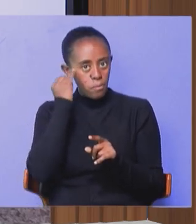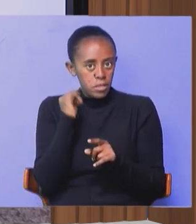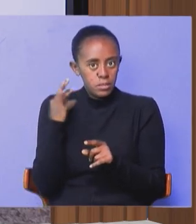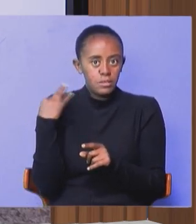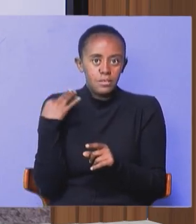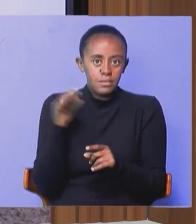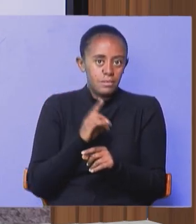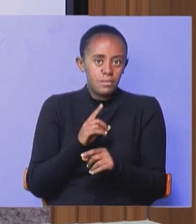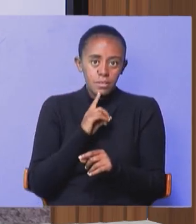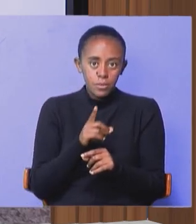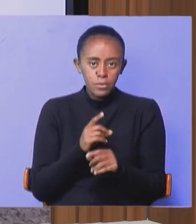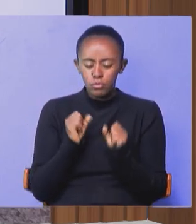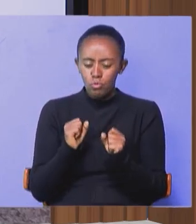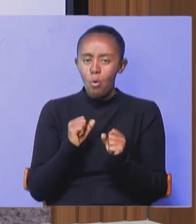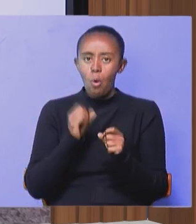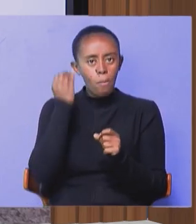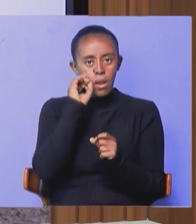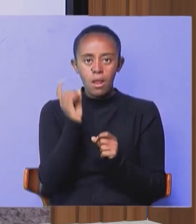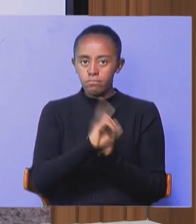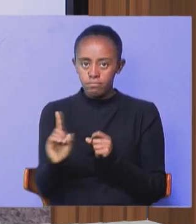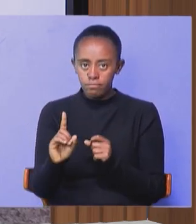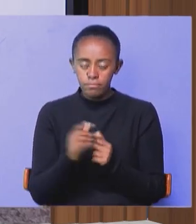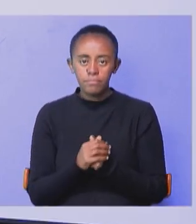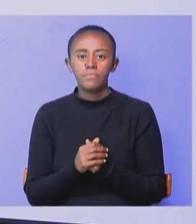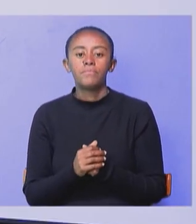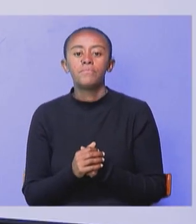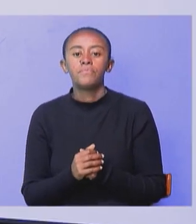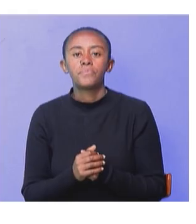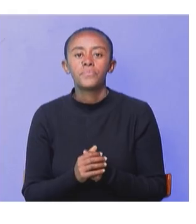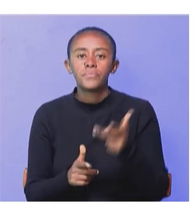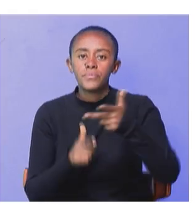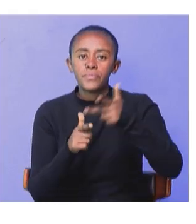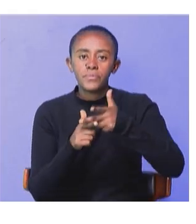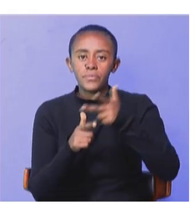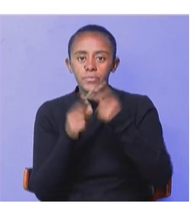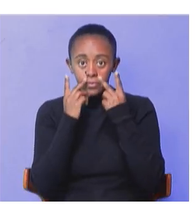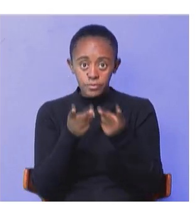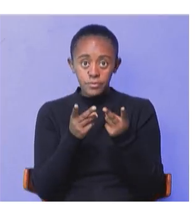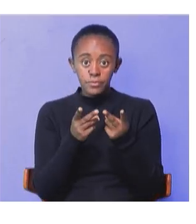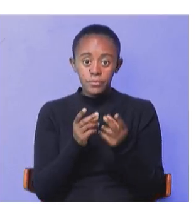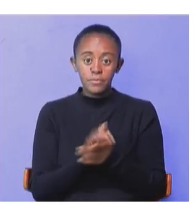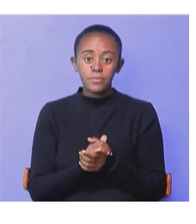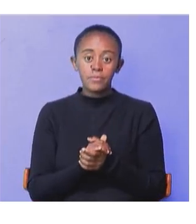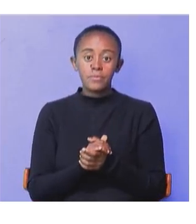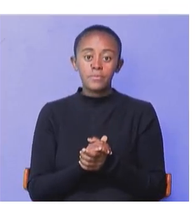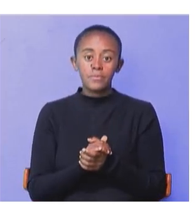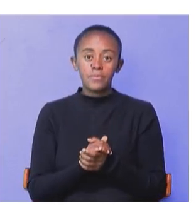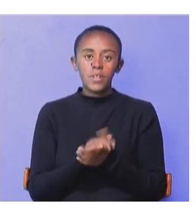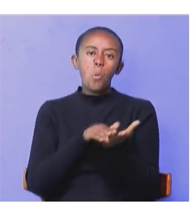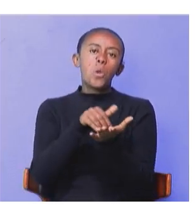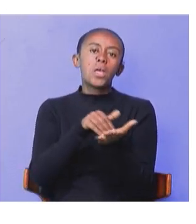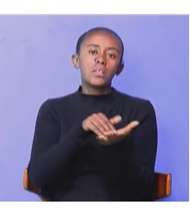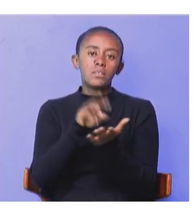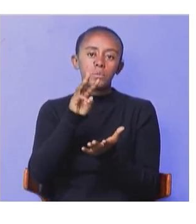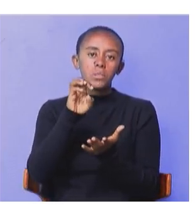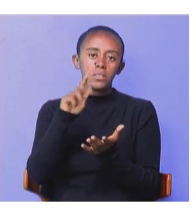are not strong opinions. The third one that we're going to see today is weak